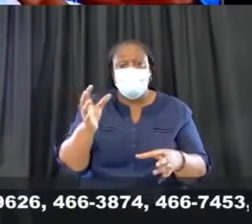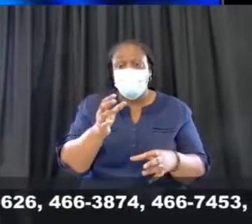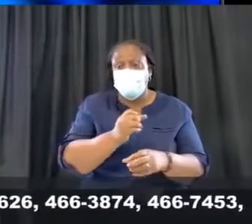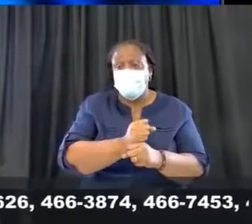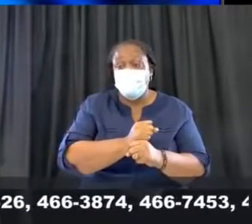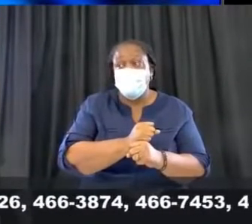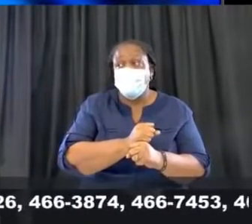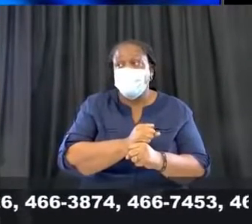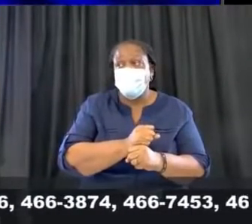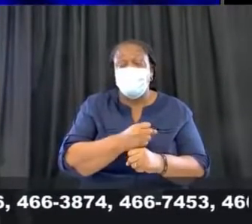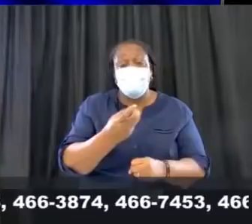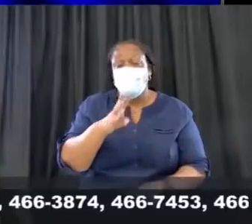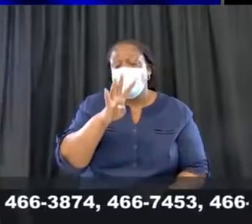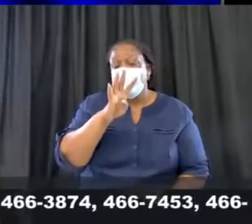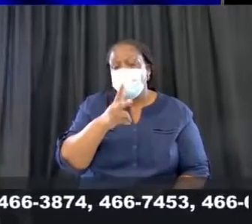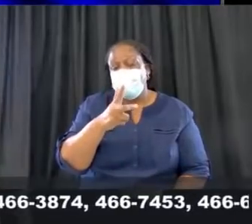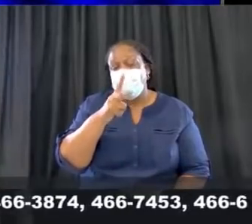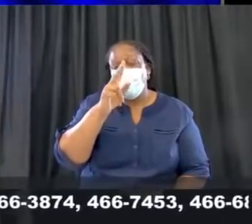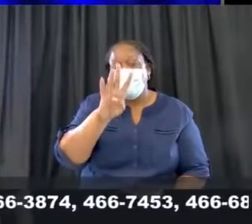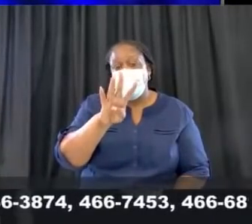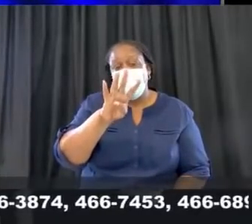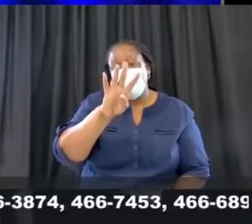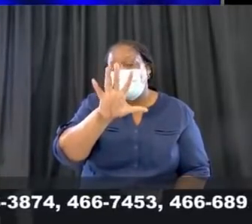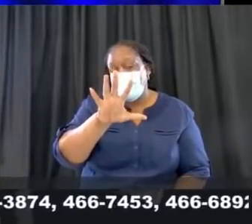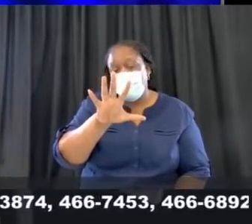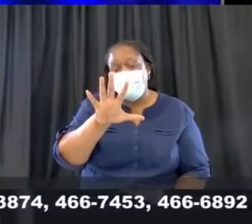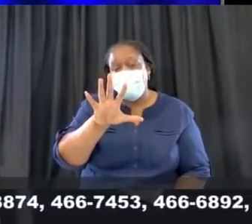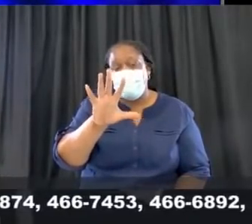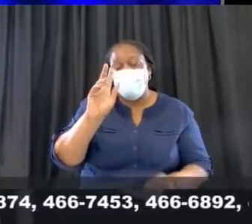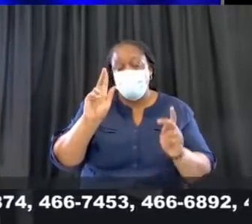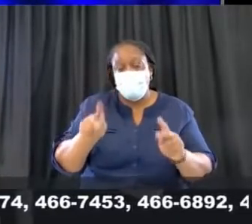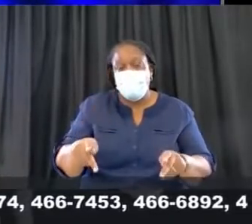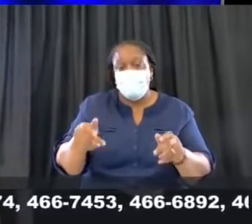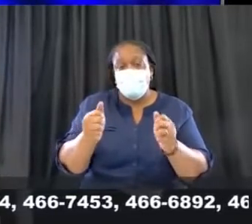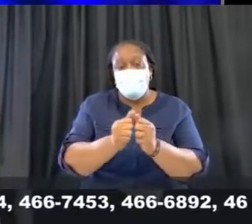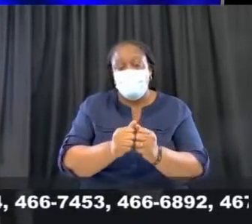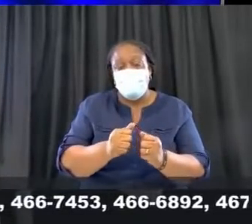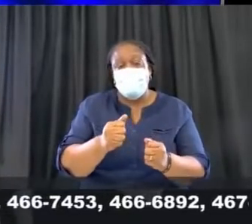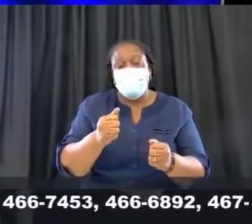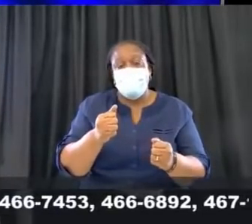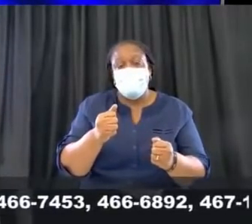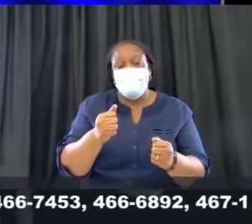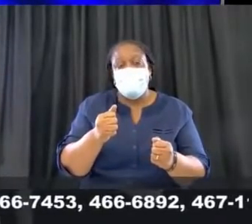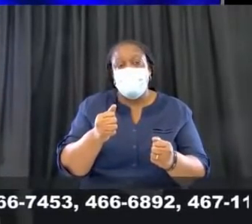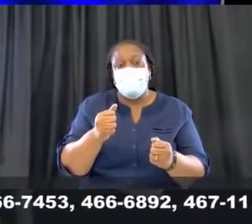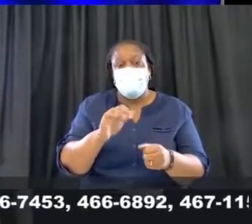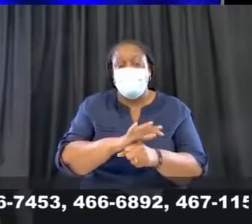show 3 or 4 or 5 positive cases. But when the final batches